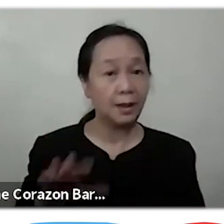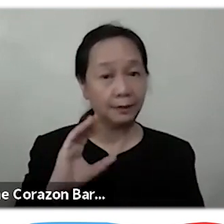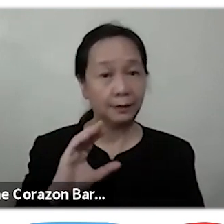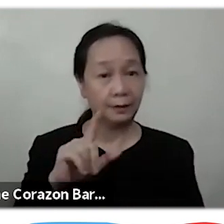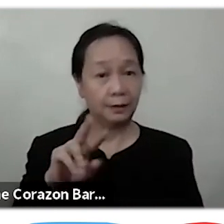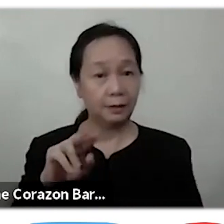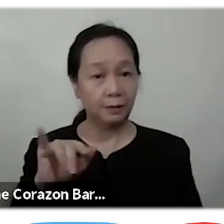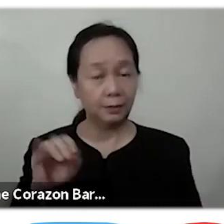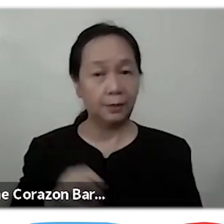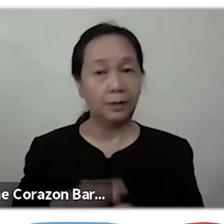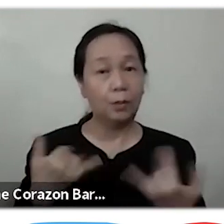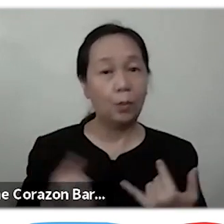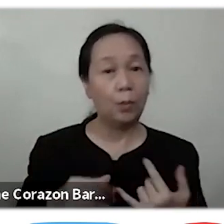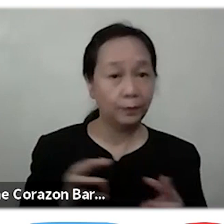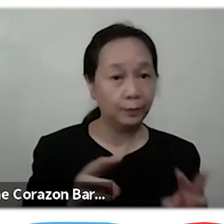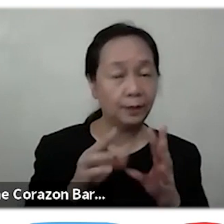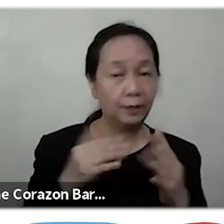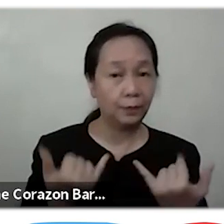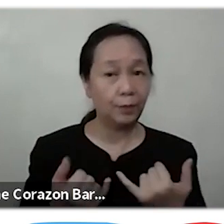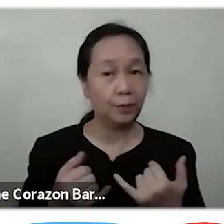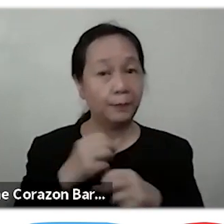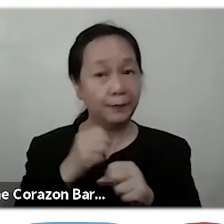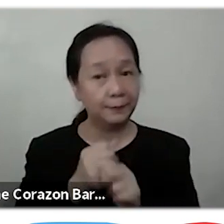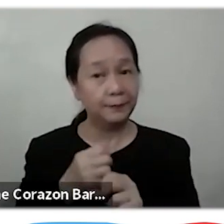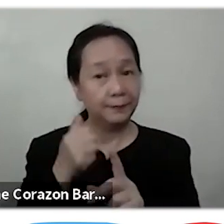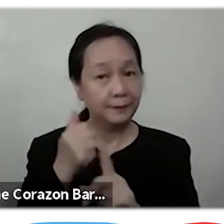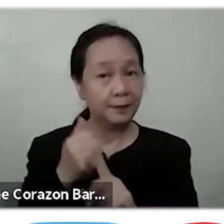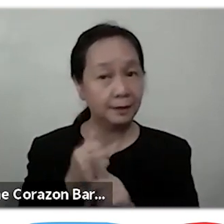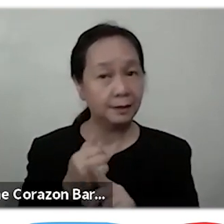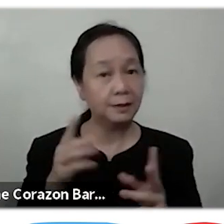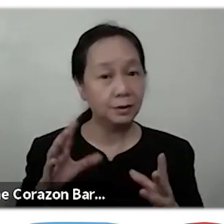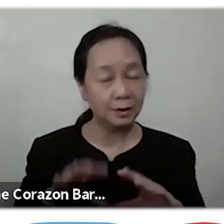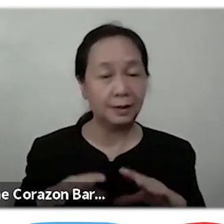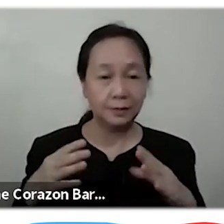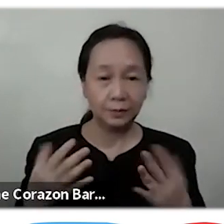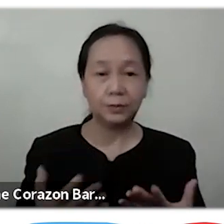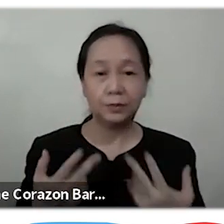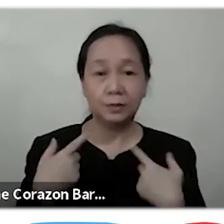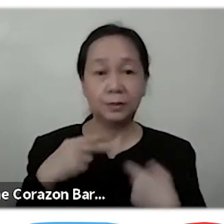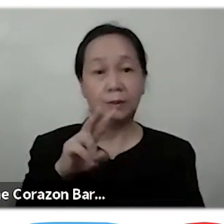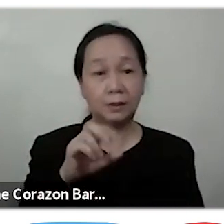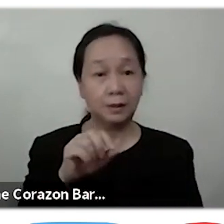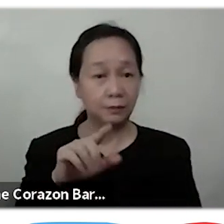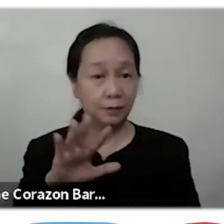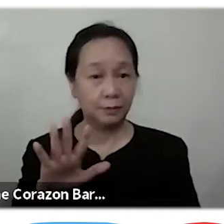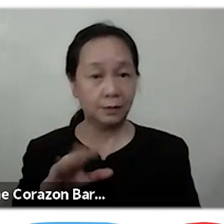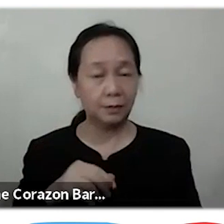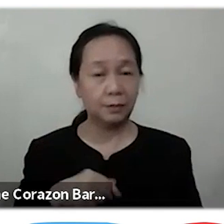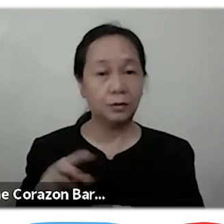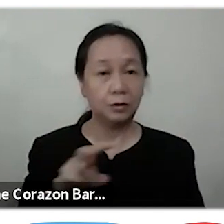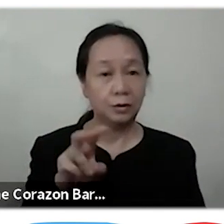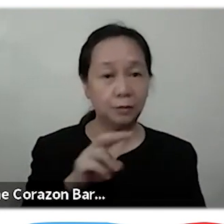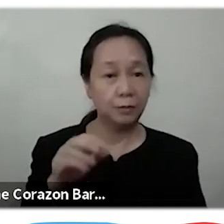the strategy of Nepal government itself. And I got the chance to get involved in 2015, where my journey of